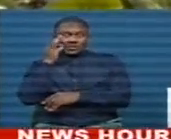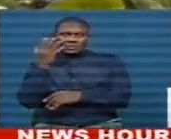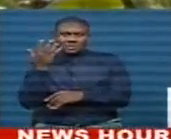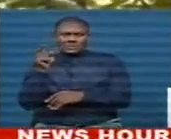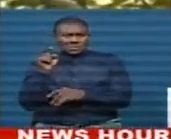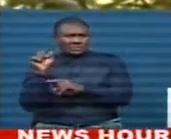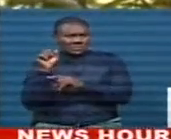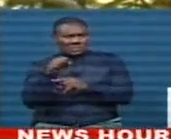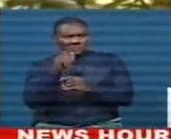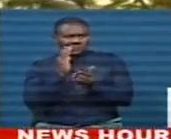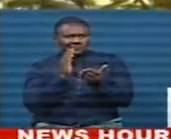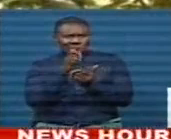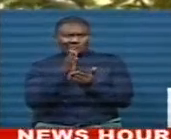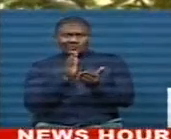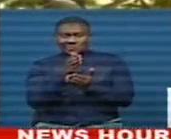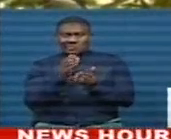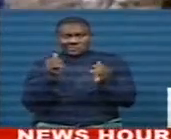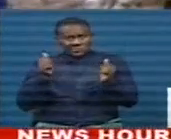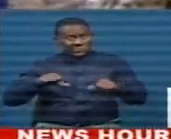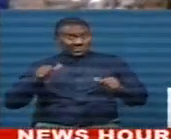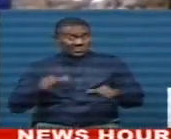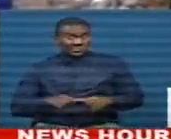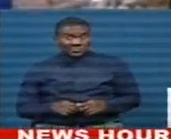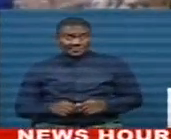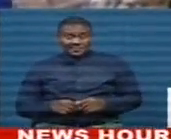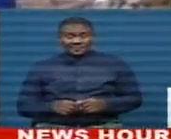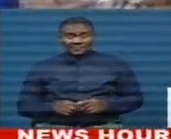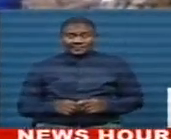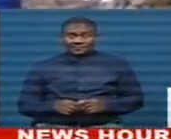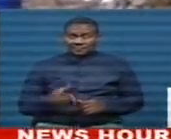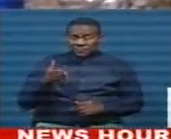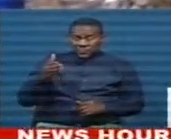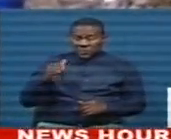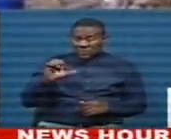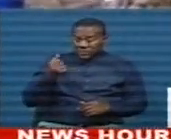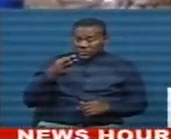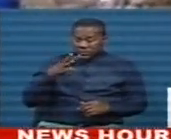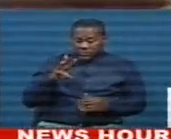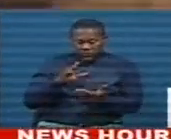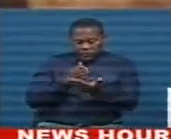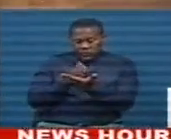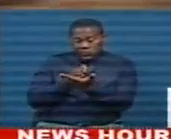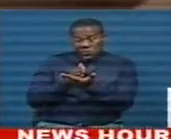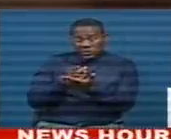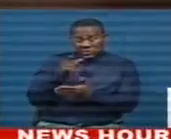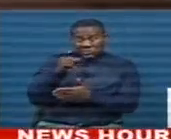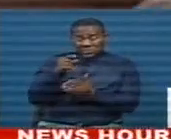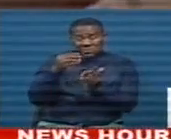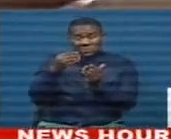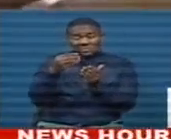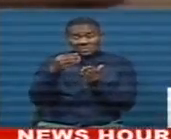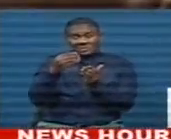cocoa as Ghana's leading cash crop in the future. This container of roasted cashew, for instance, is sold